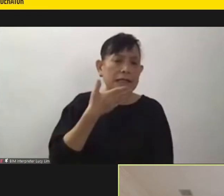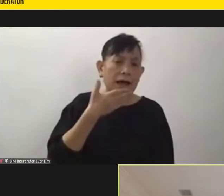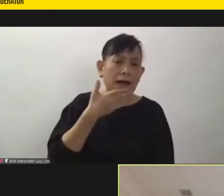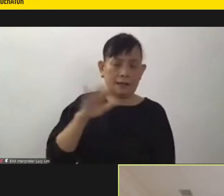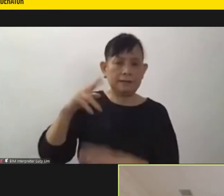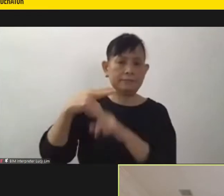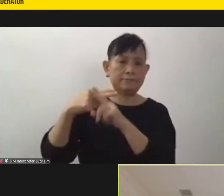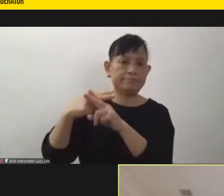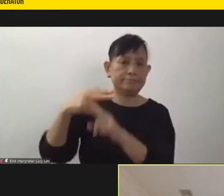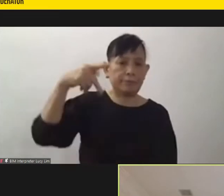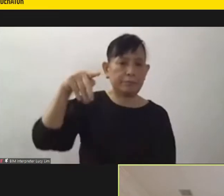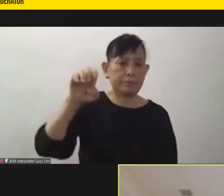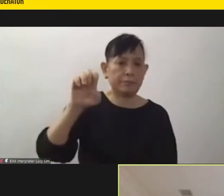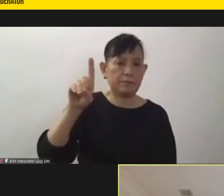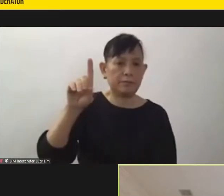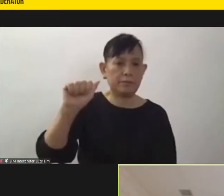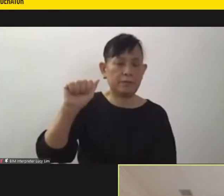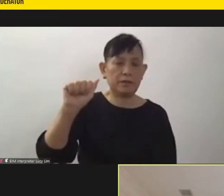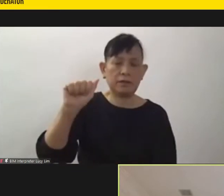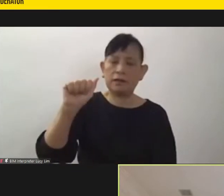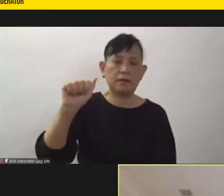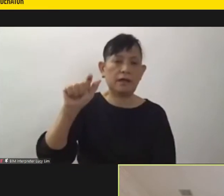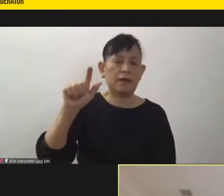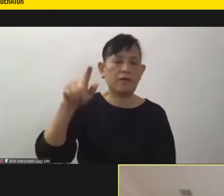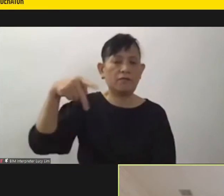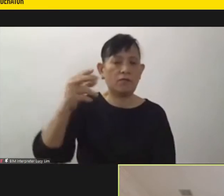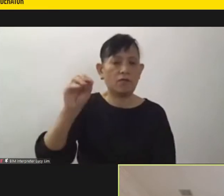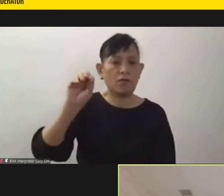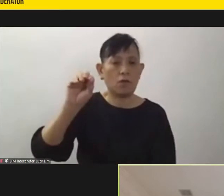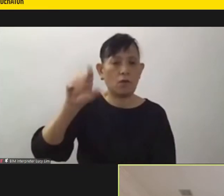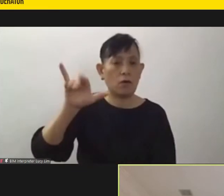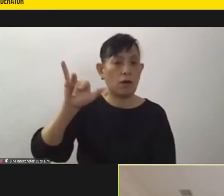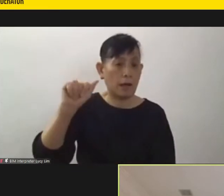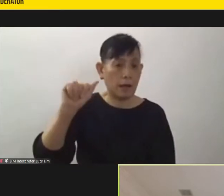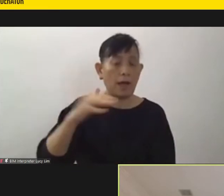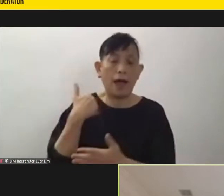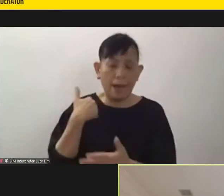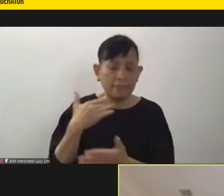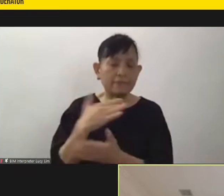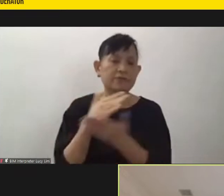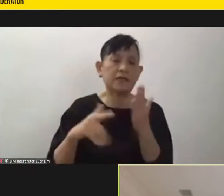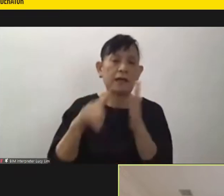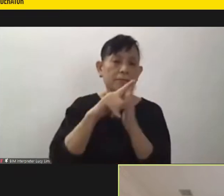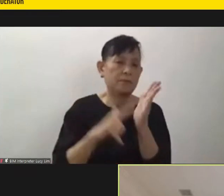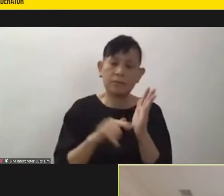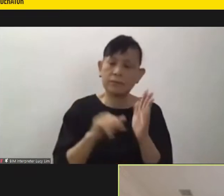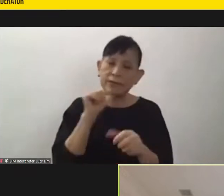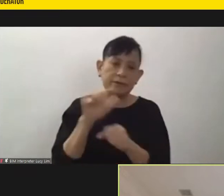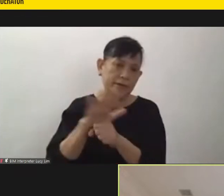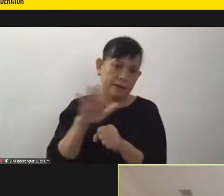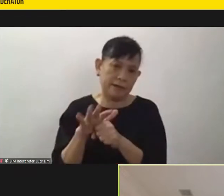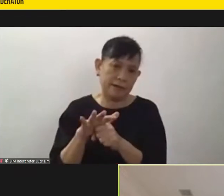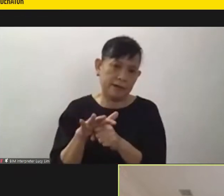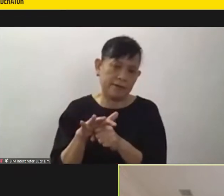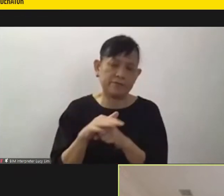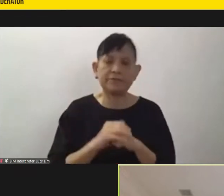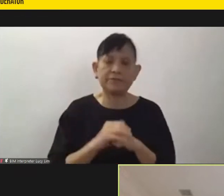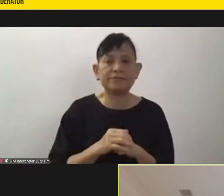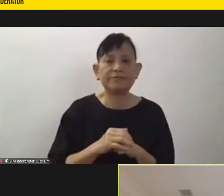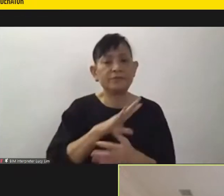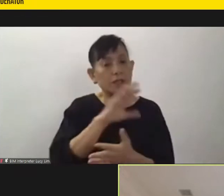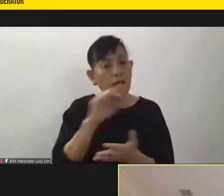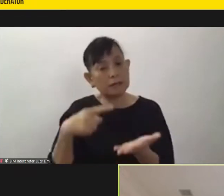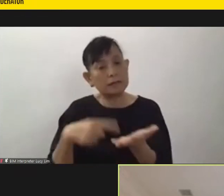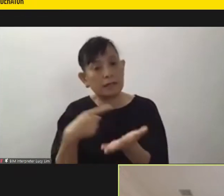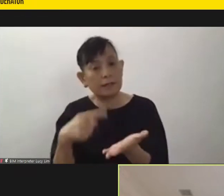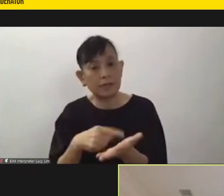you know, we have law, however, those laws are sometimes insufficient. The legislation are insufficient. Sometimes